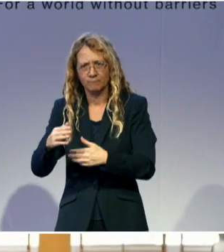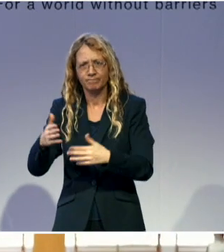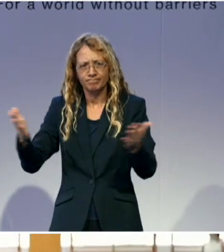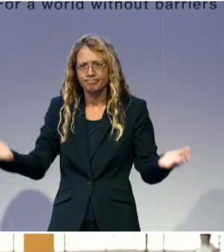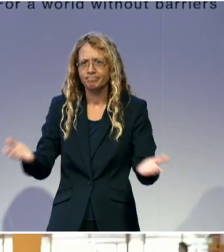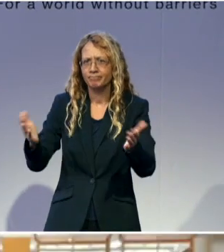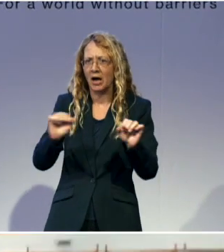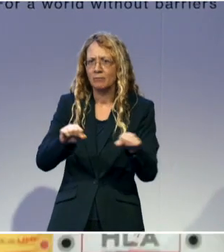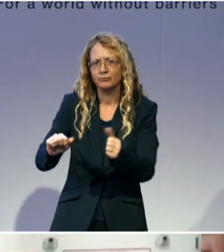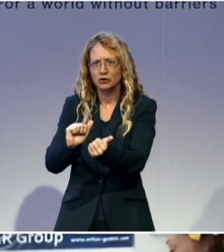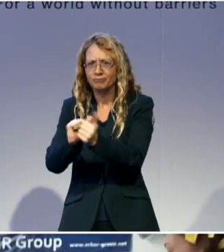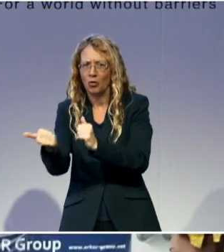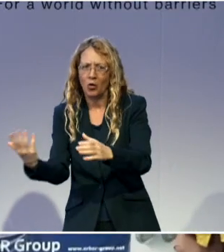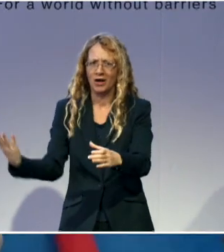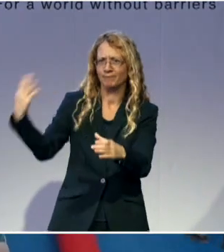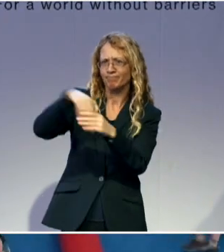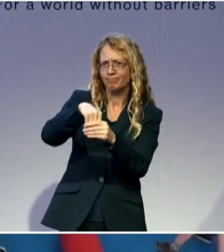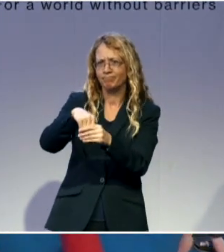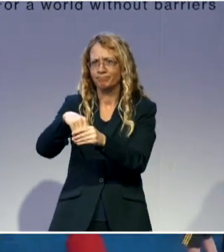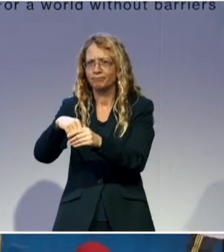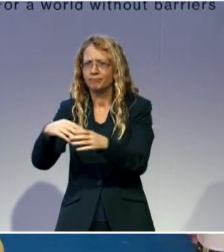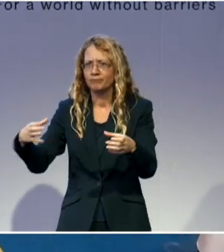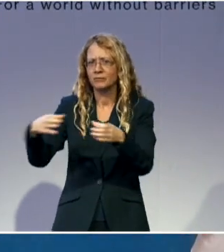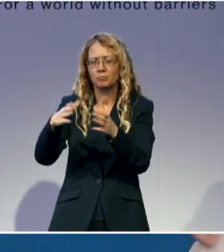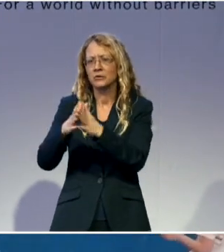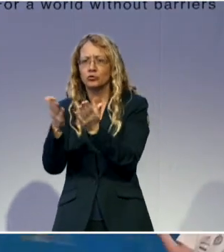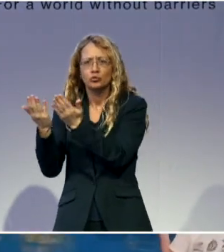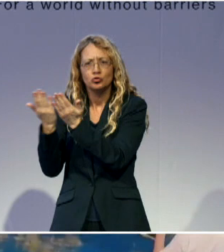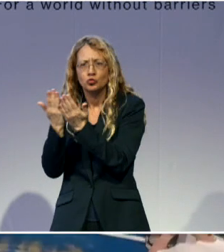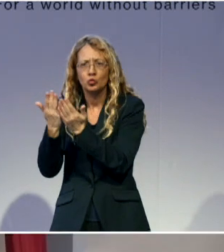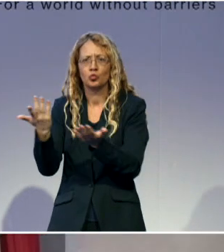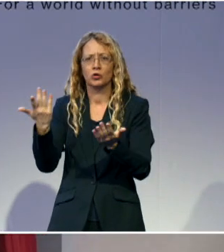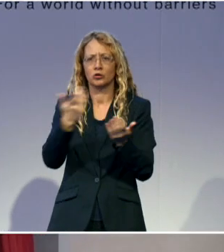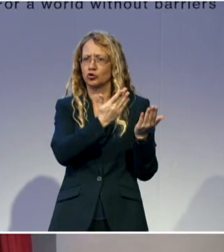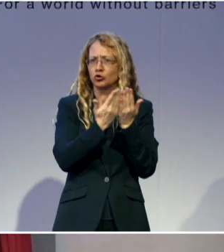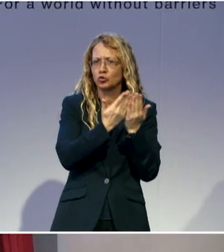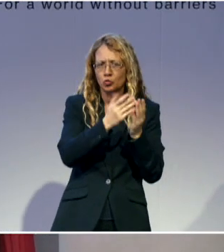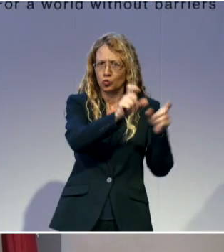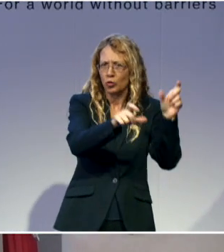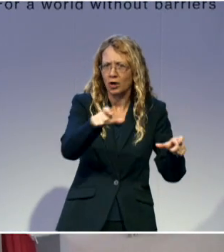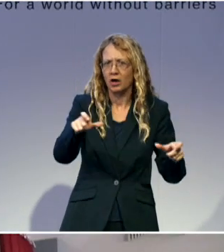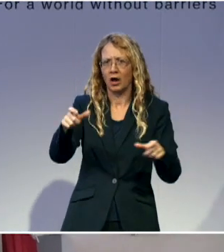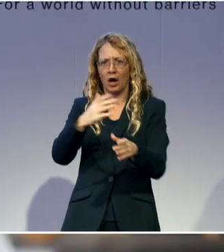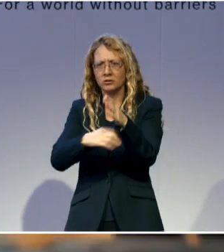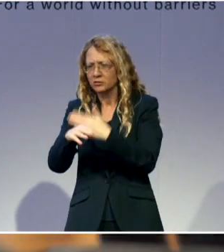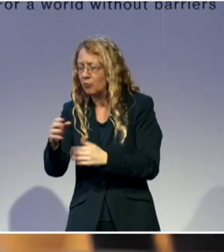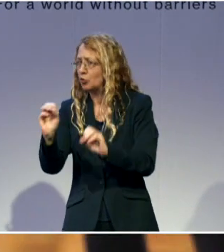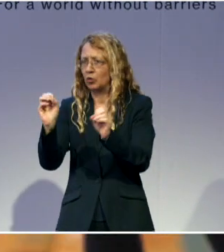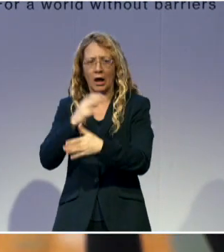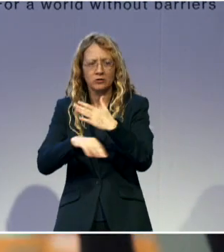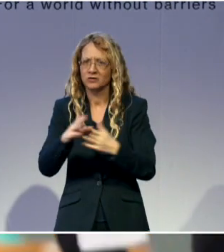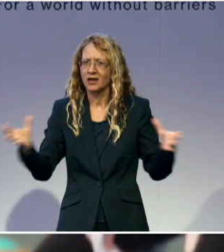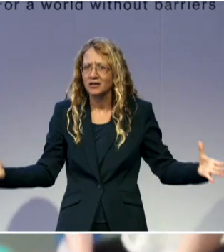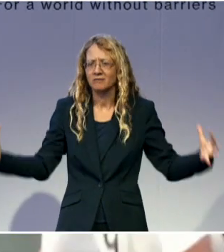sports. It works with schools to bring together pupils with and without disabilities for trainings, competitions, and